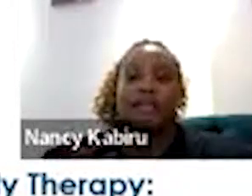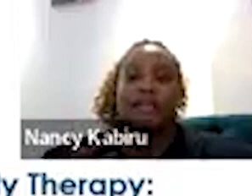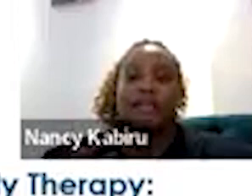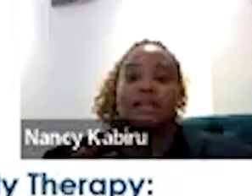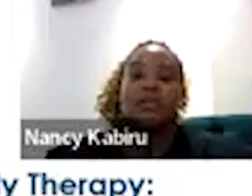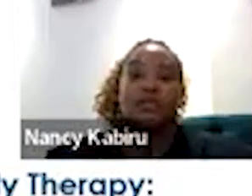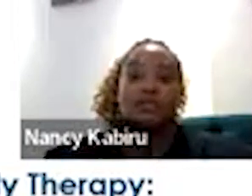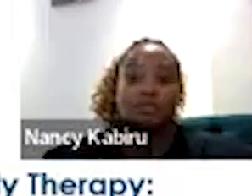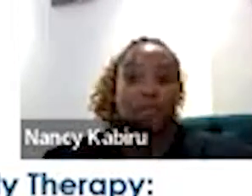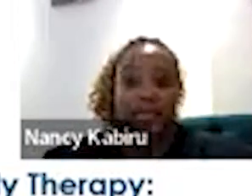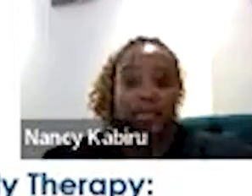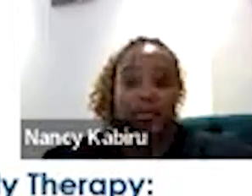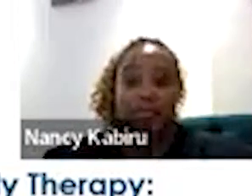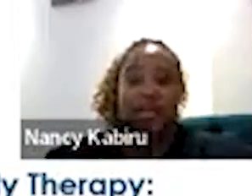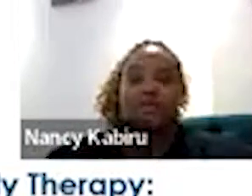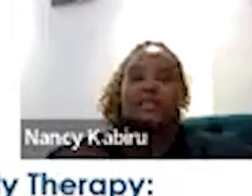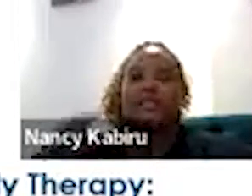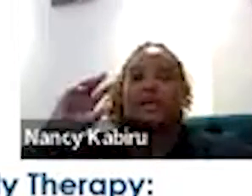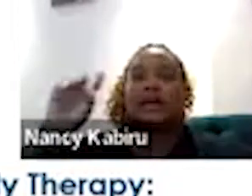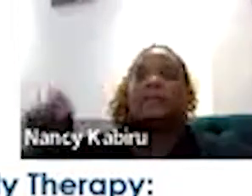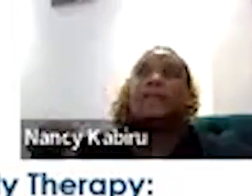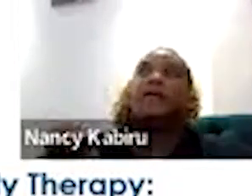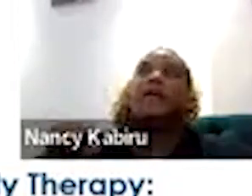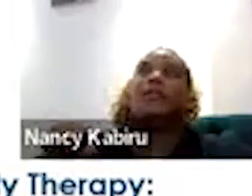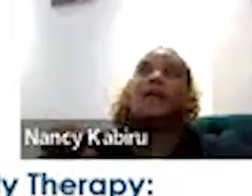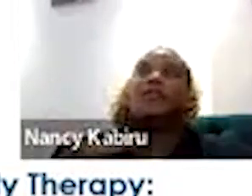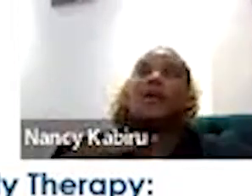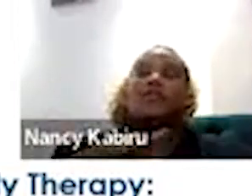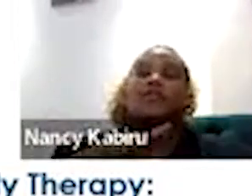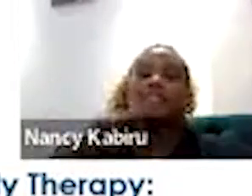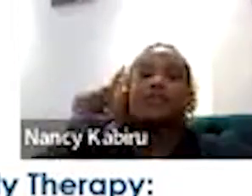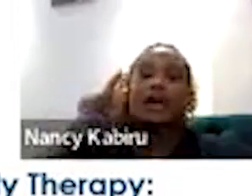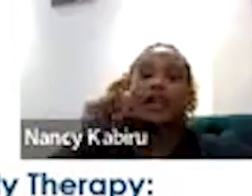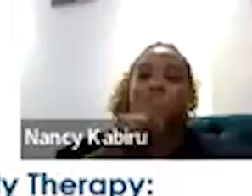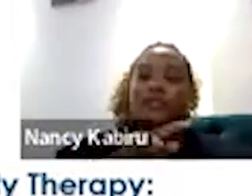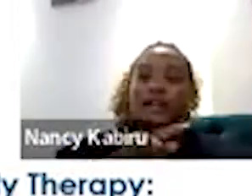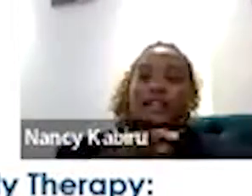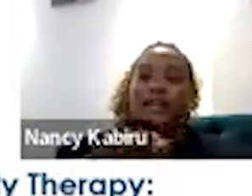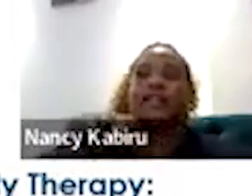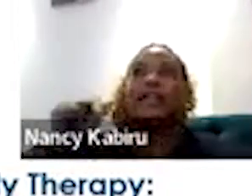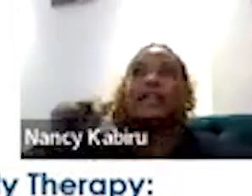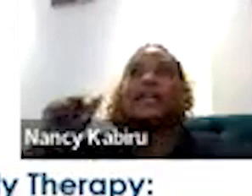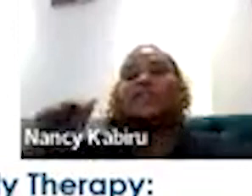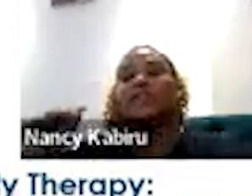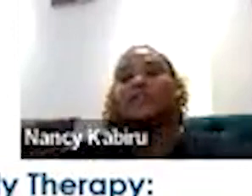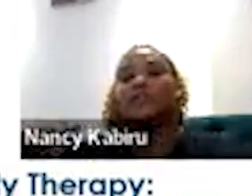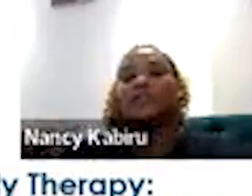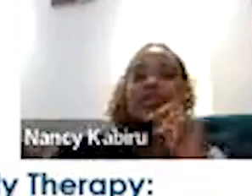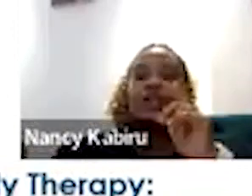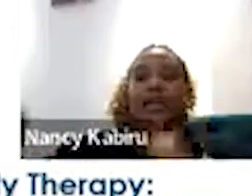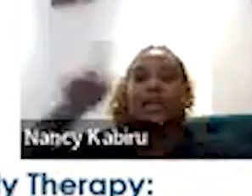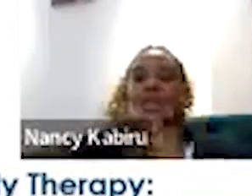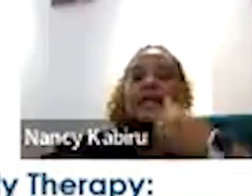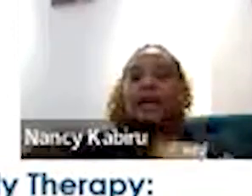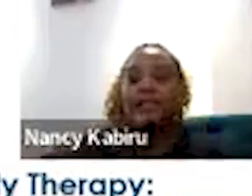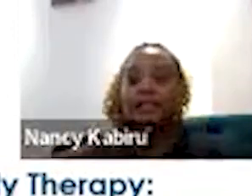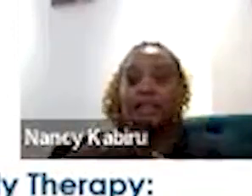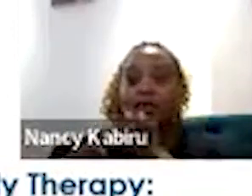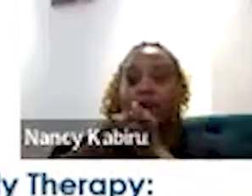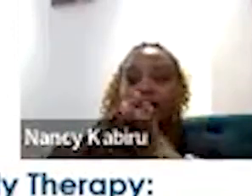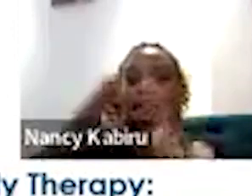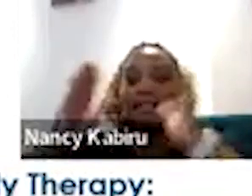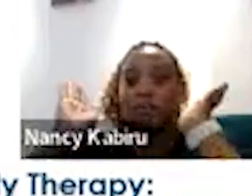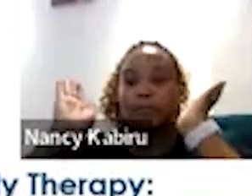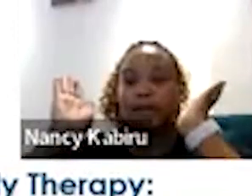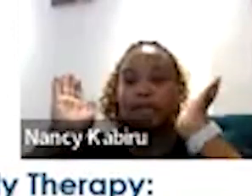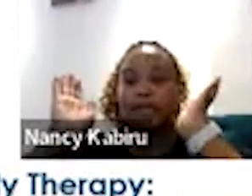where an individual has gone through burnout. Burnout is when you have gone through a lot of anxiety, a lot of depression, and it becomes